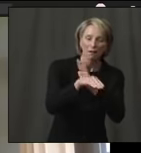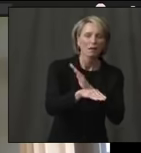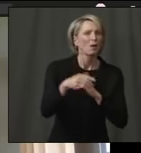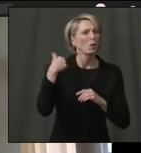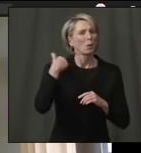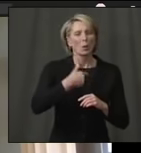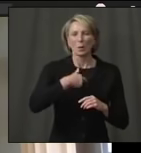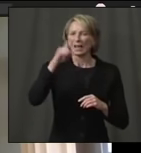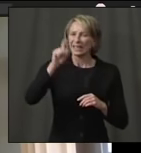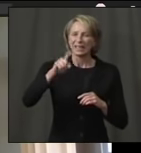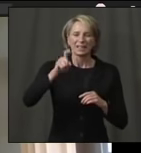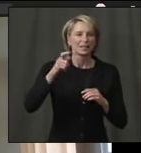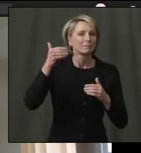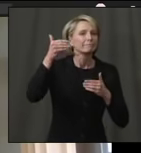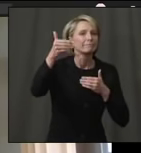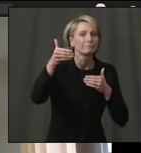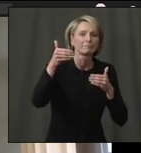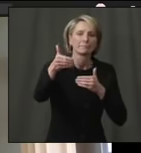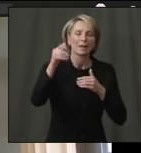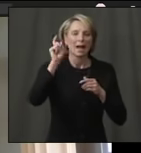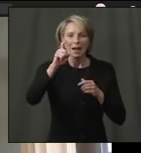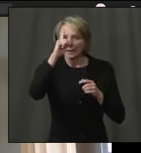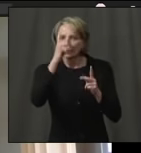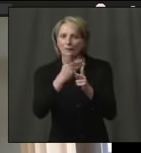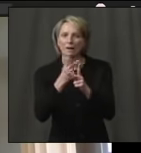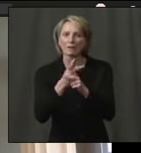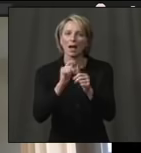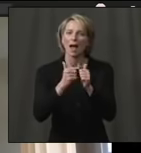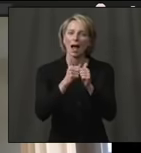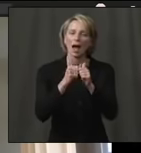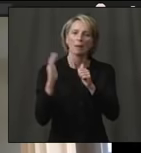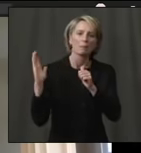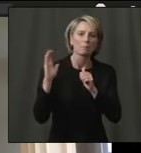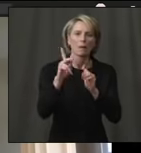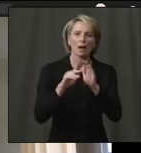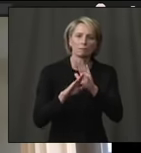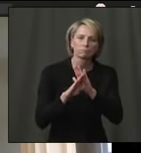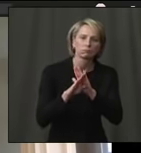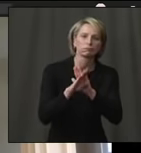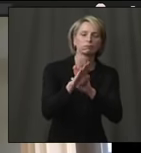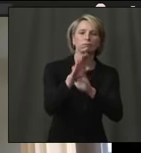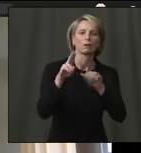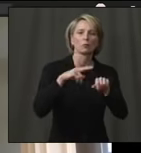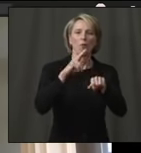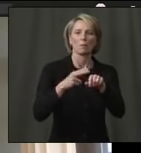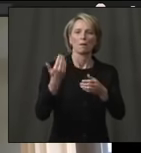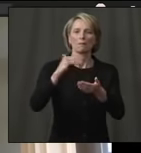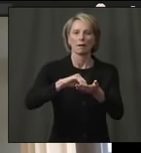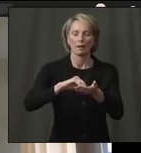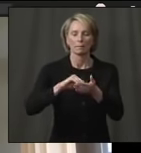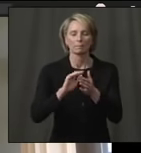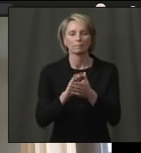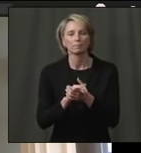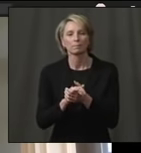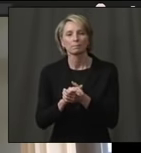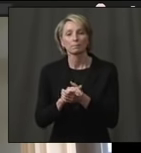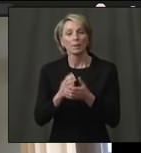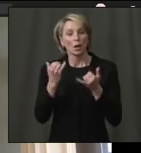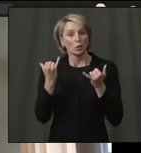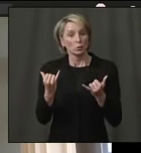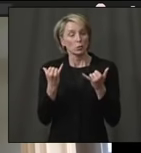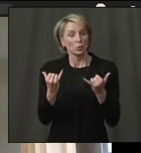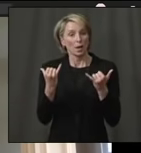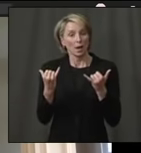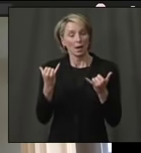level. So today at 2 o'clock, I launched, with the help